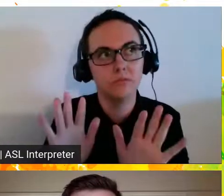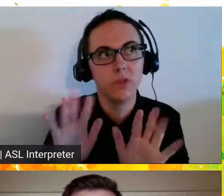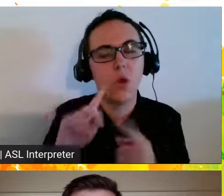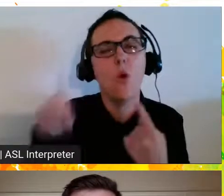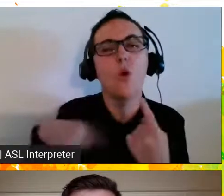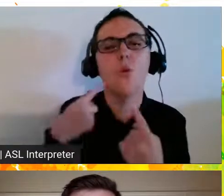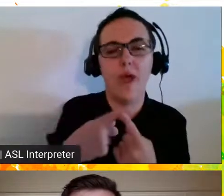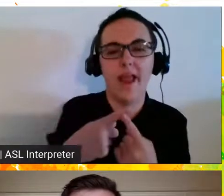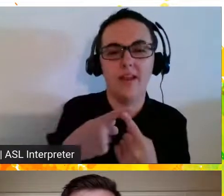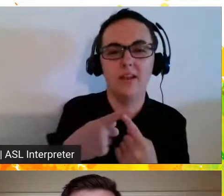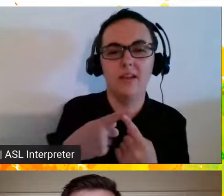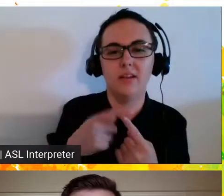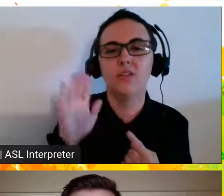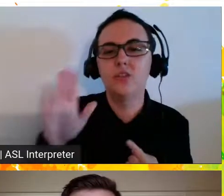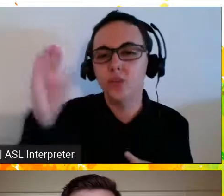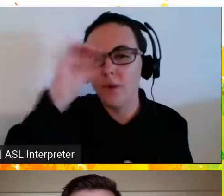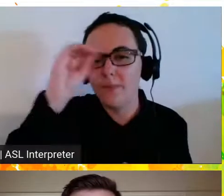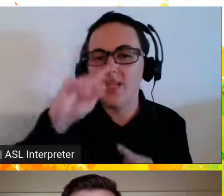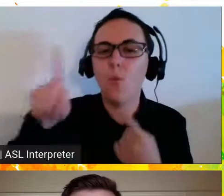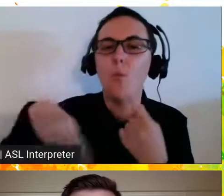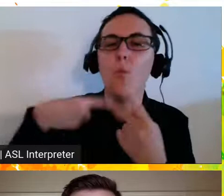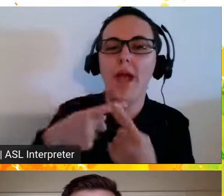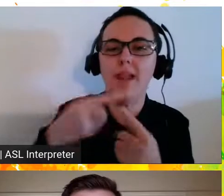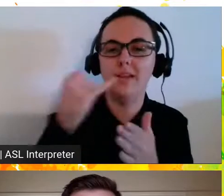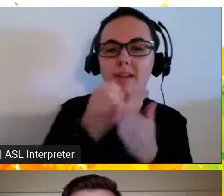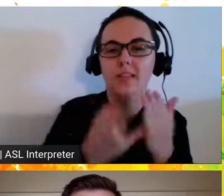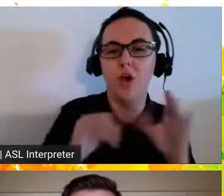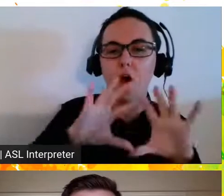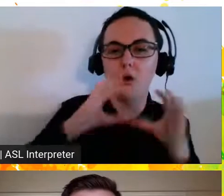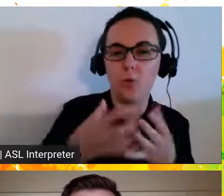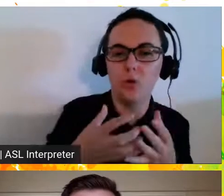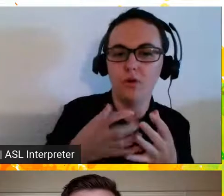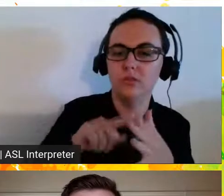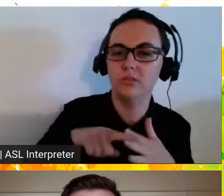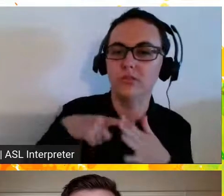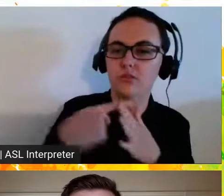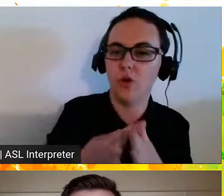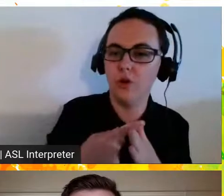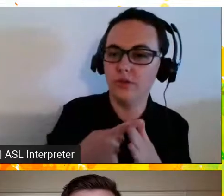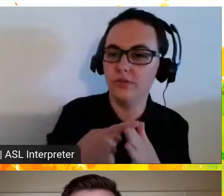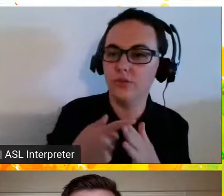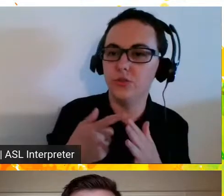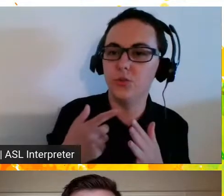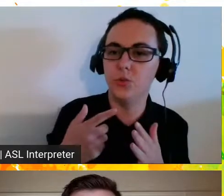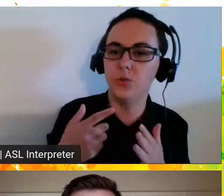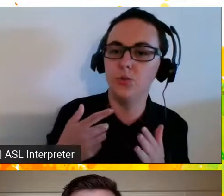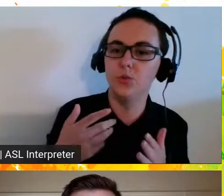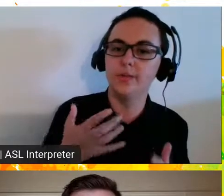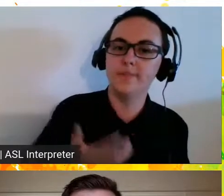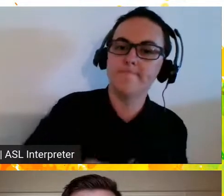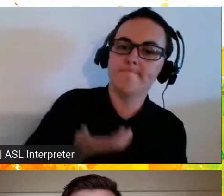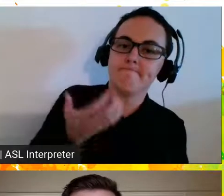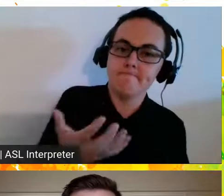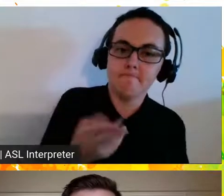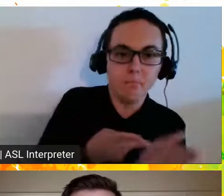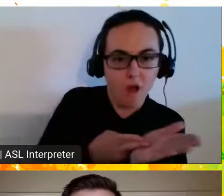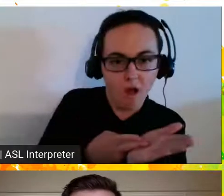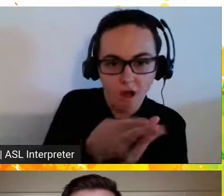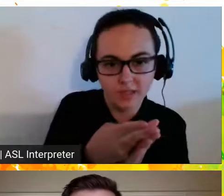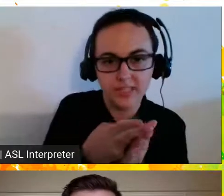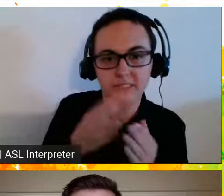did the art world really begin to speak in an honest way and addressing